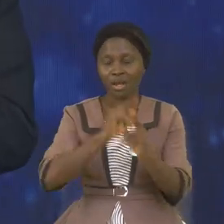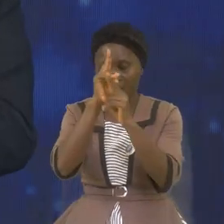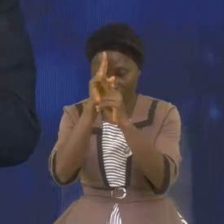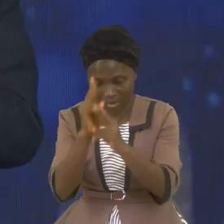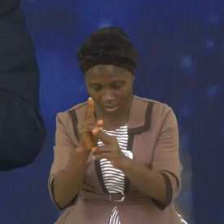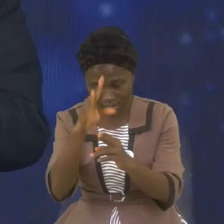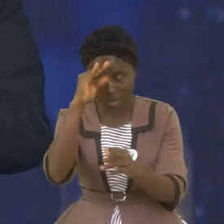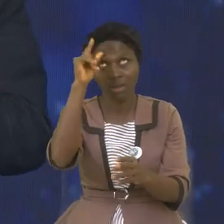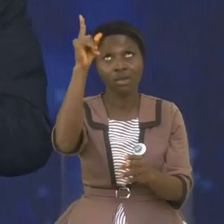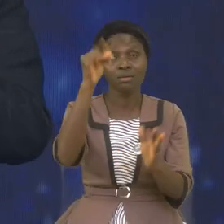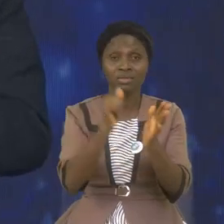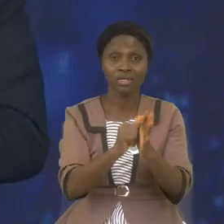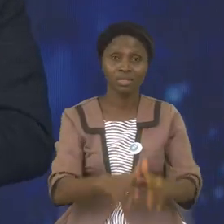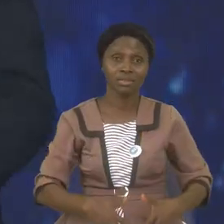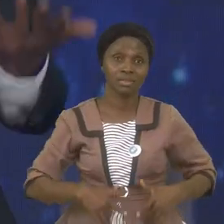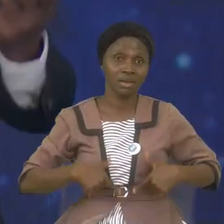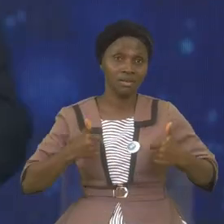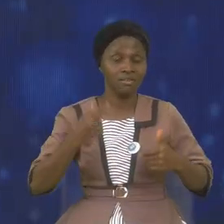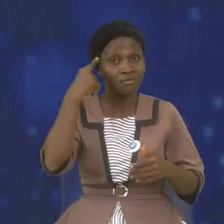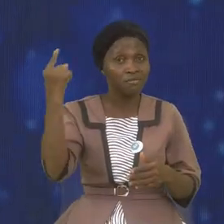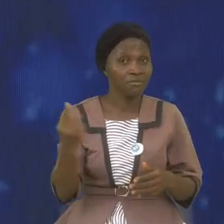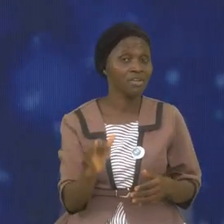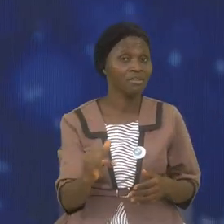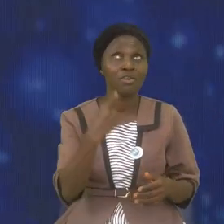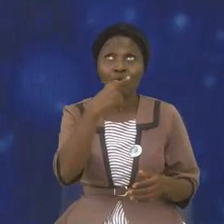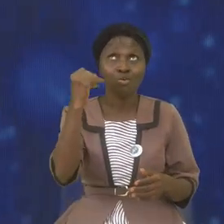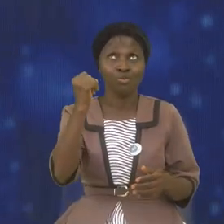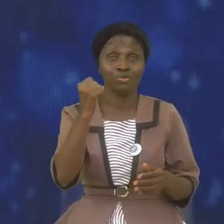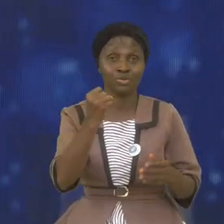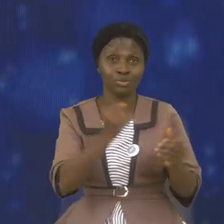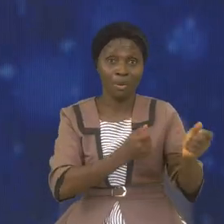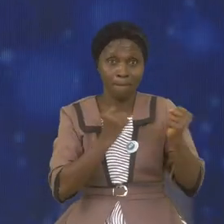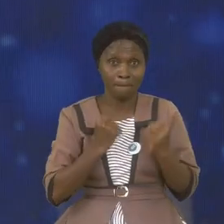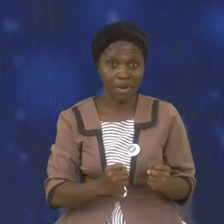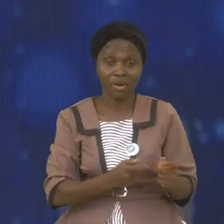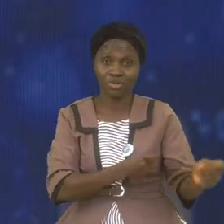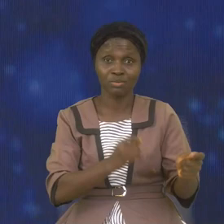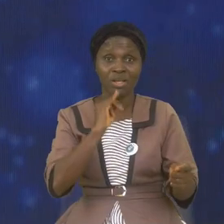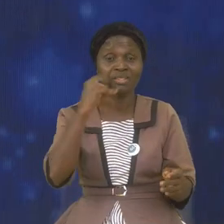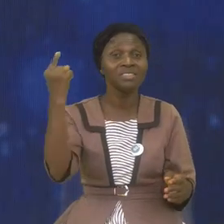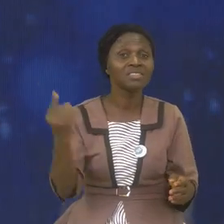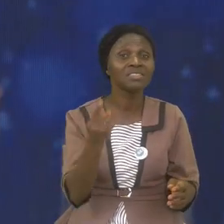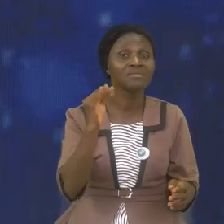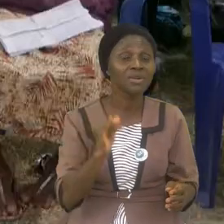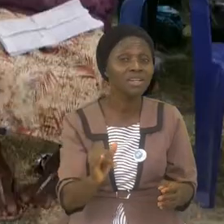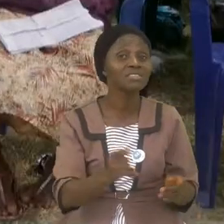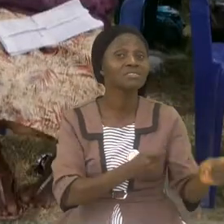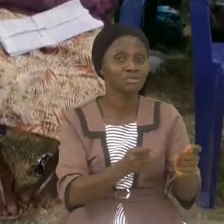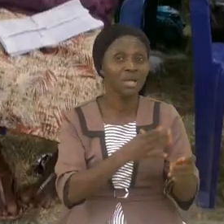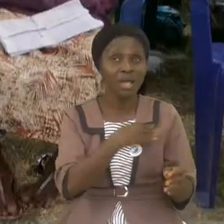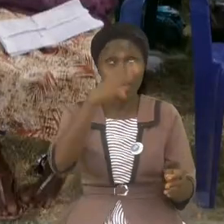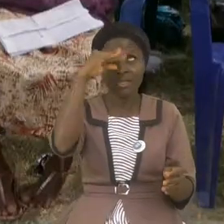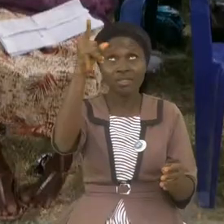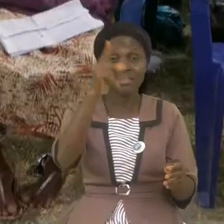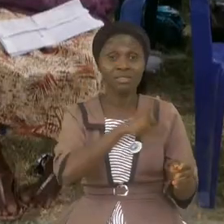that liveth forever, whose dominion is an everlasting dominion, and his kingdom